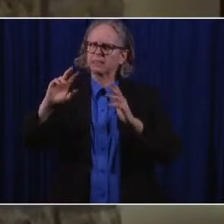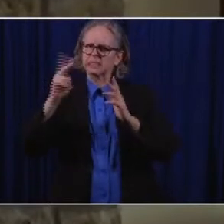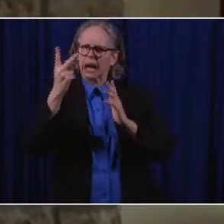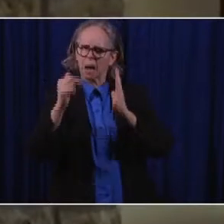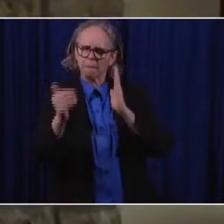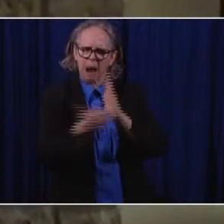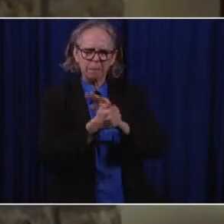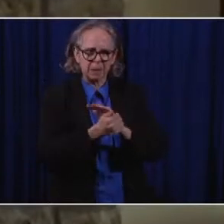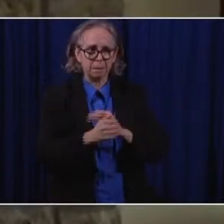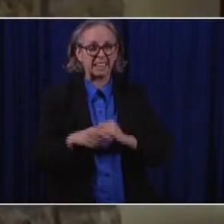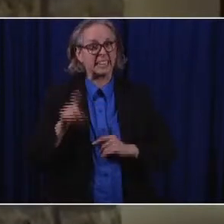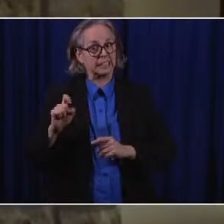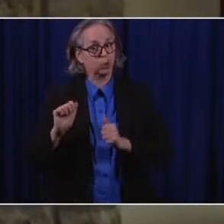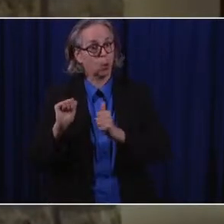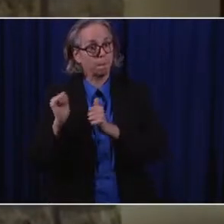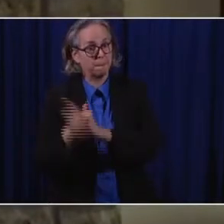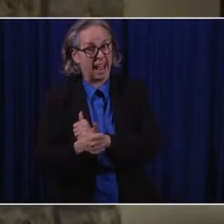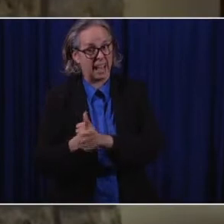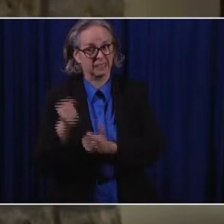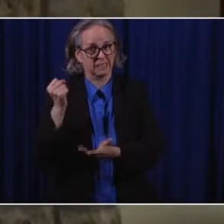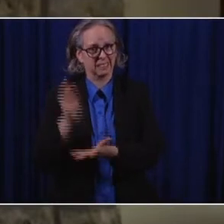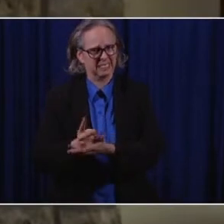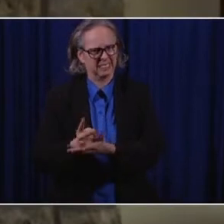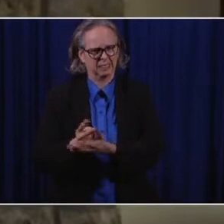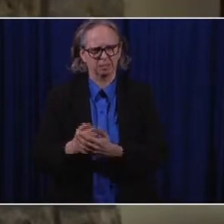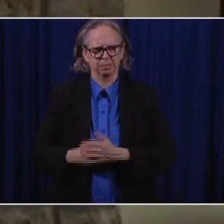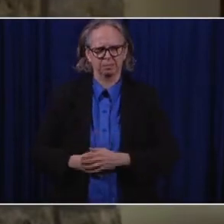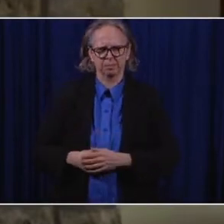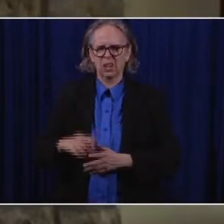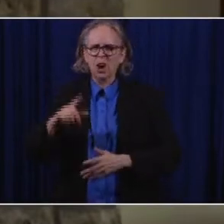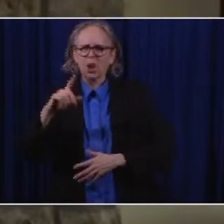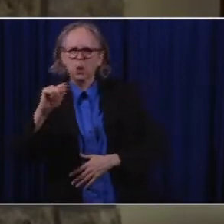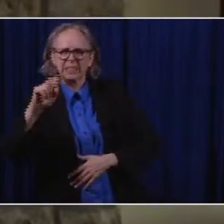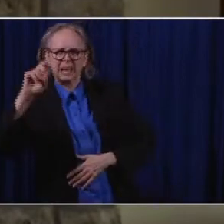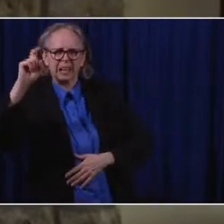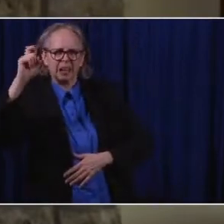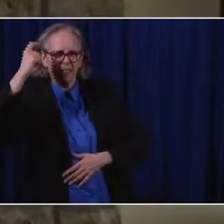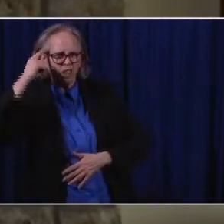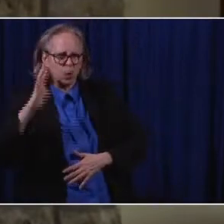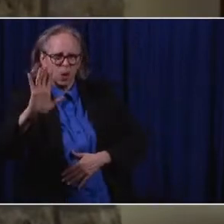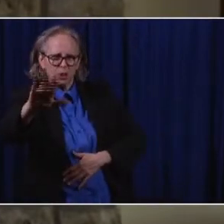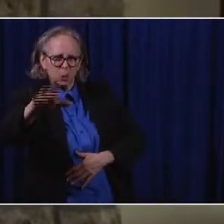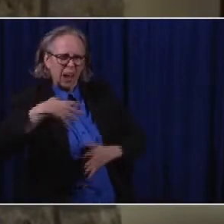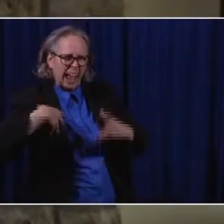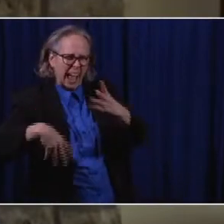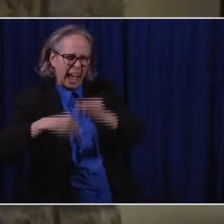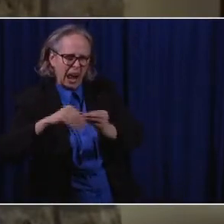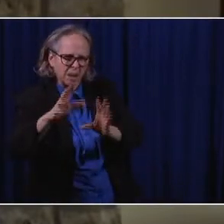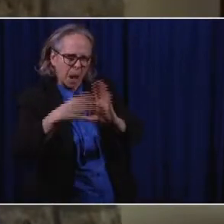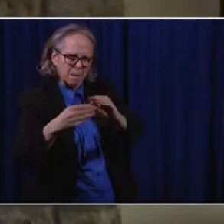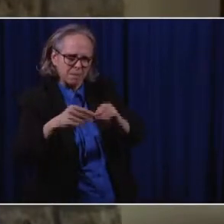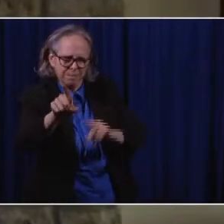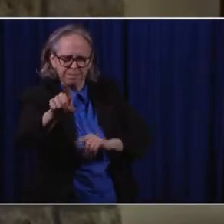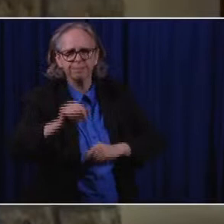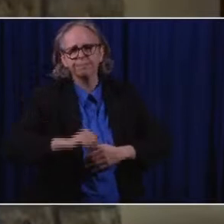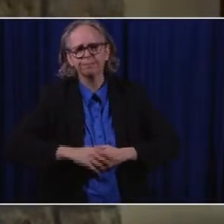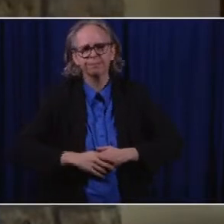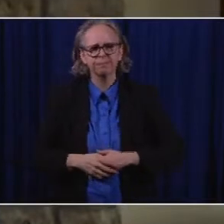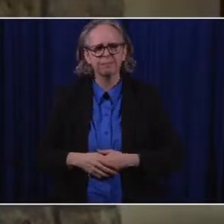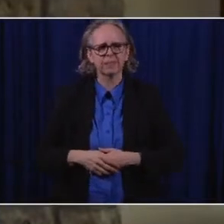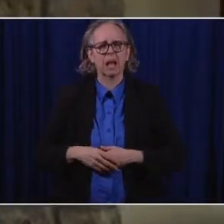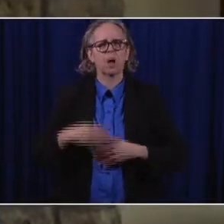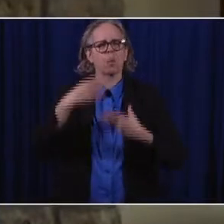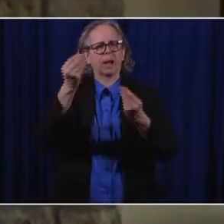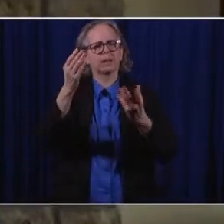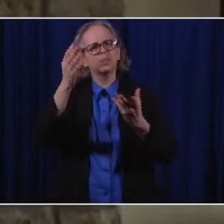pass. Governor, could I add, I want to add some background information to Dan DeRuse's